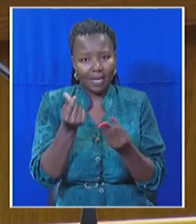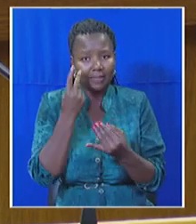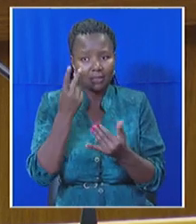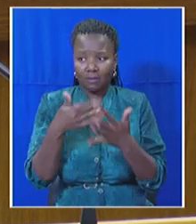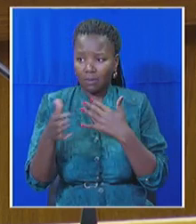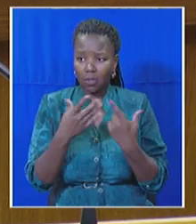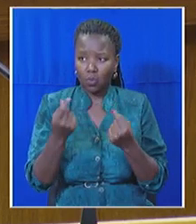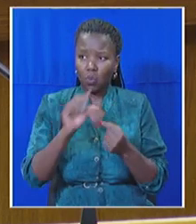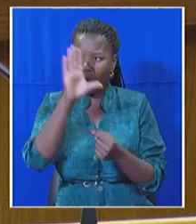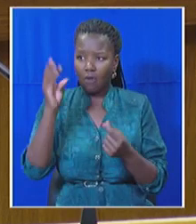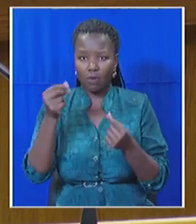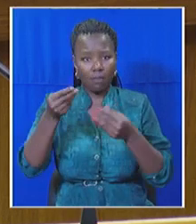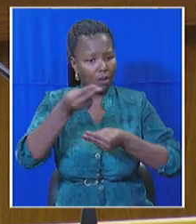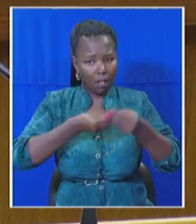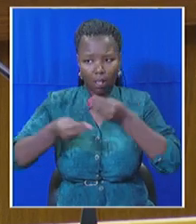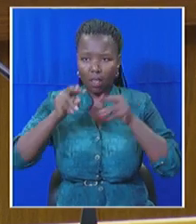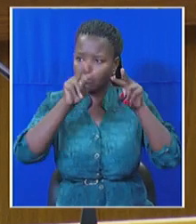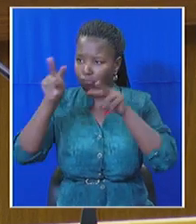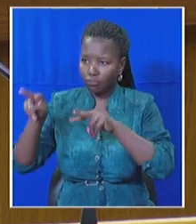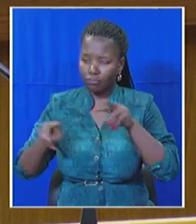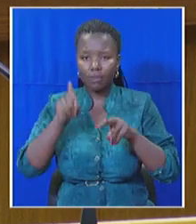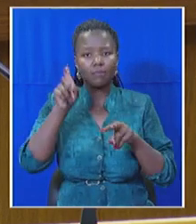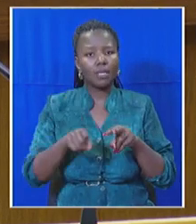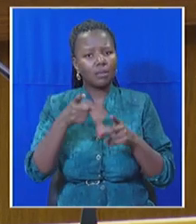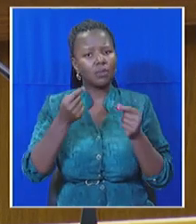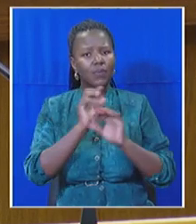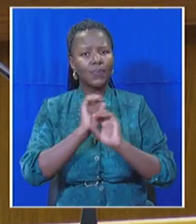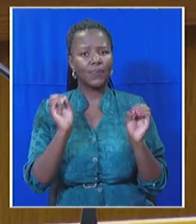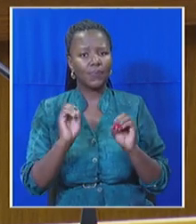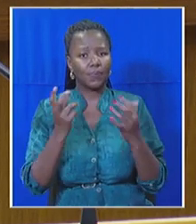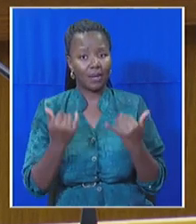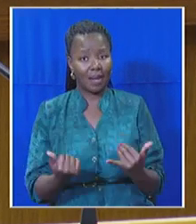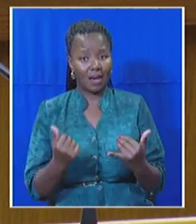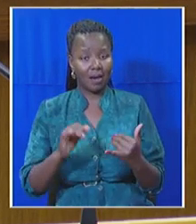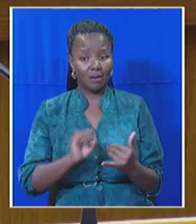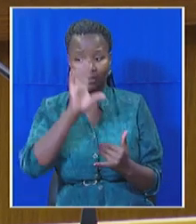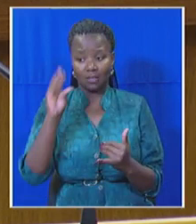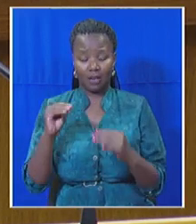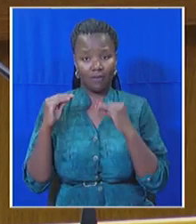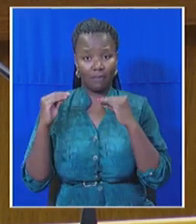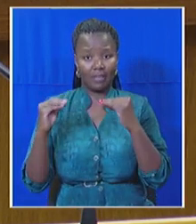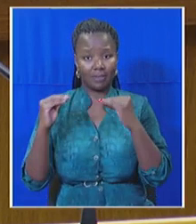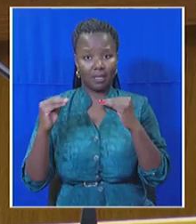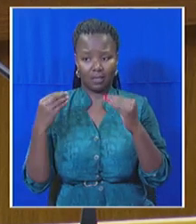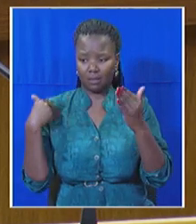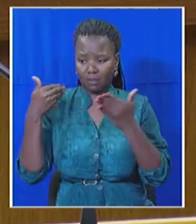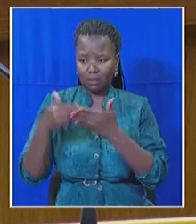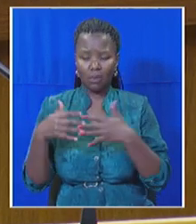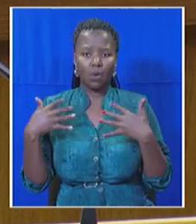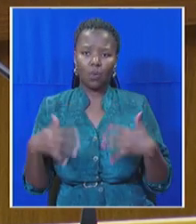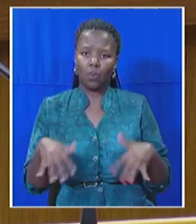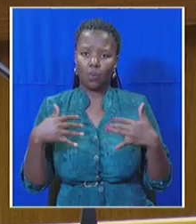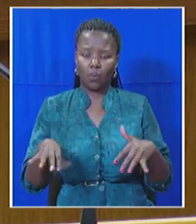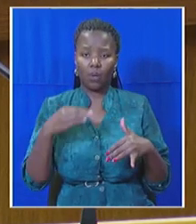in Africa, but it has failed to do so. Instead, South Africa companies continue to erode tax base of